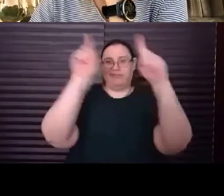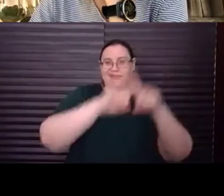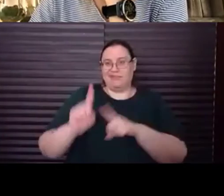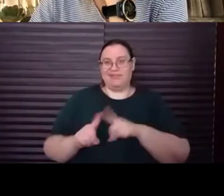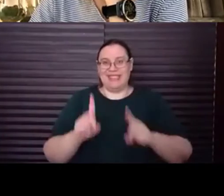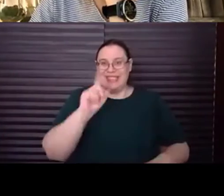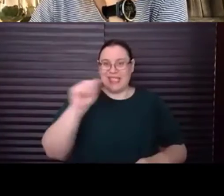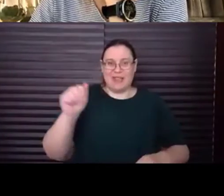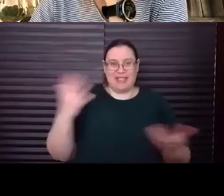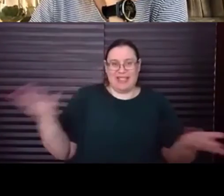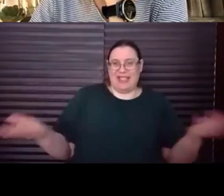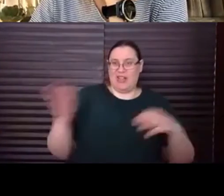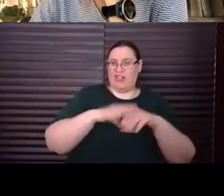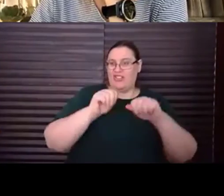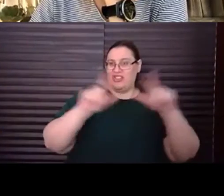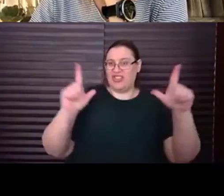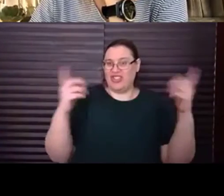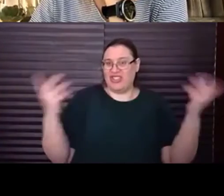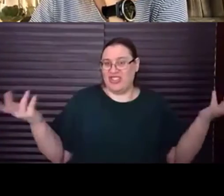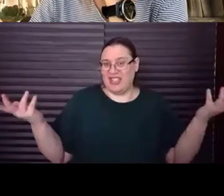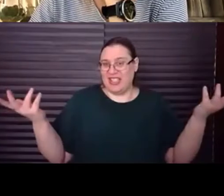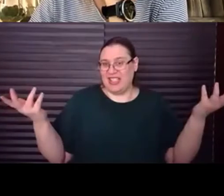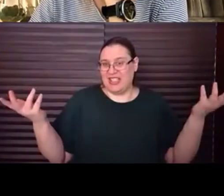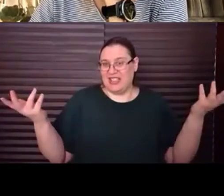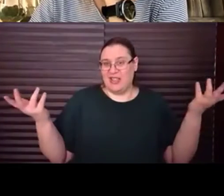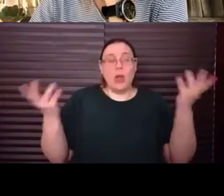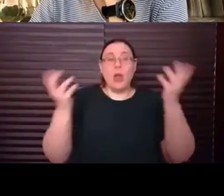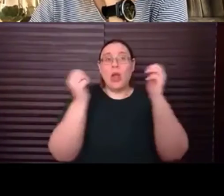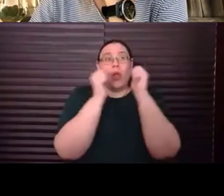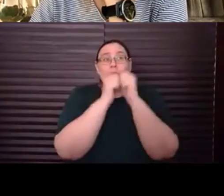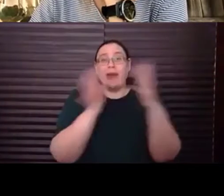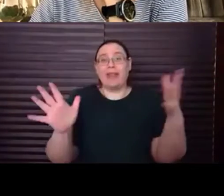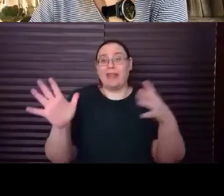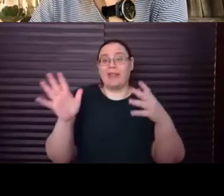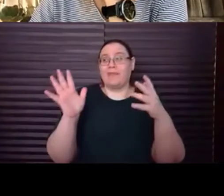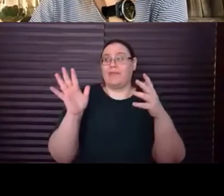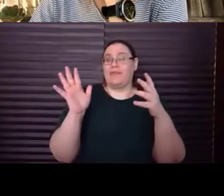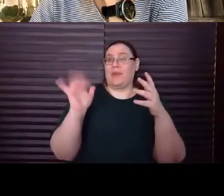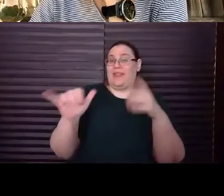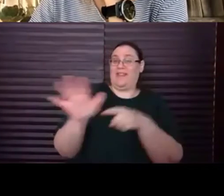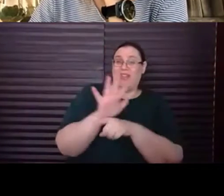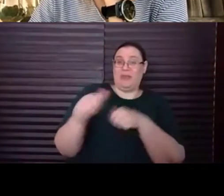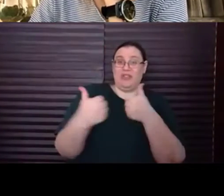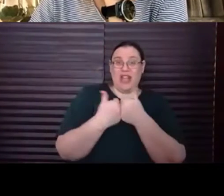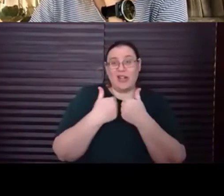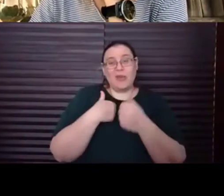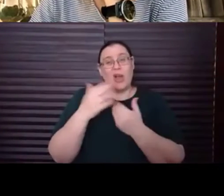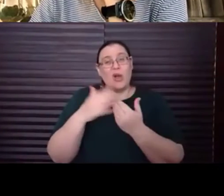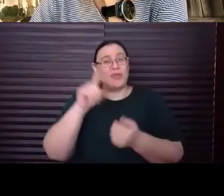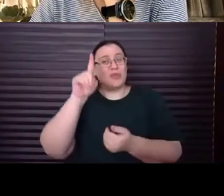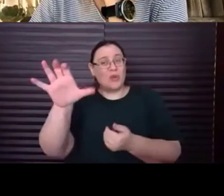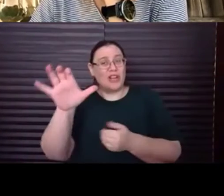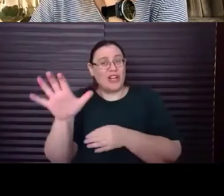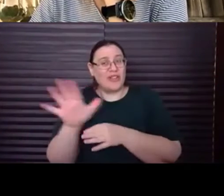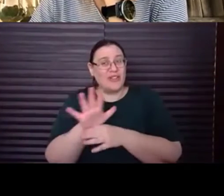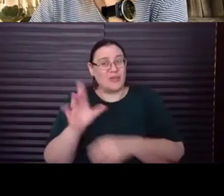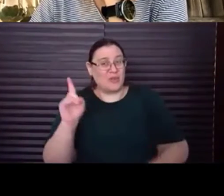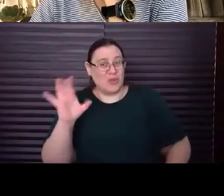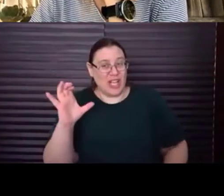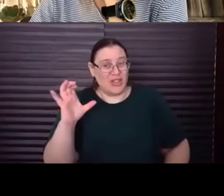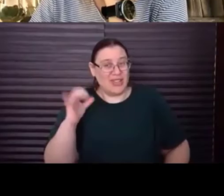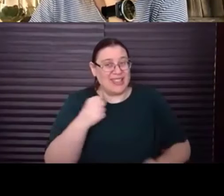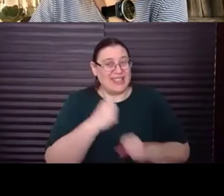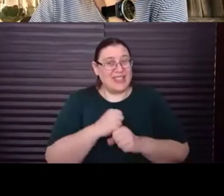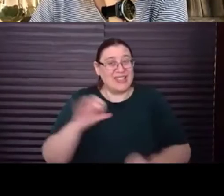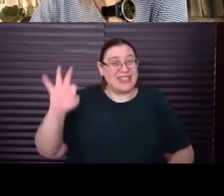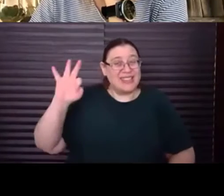different disabilities represented here on screen. And with the film challenge, you know, we had close to 100 films this